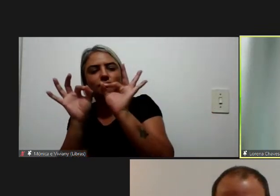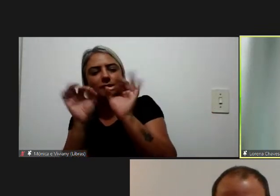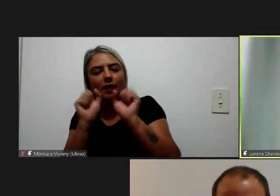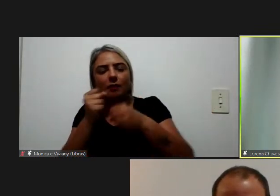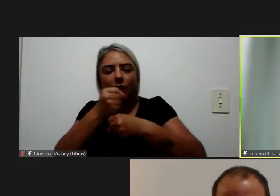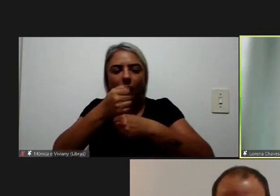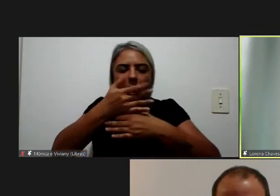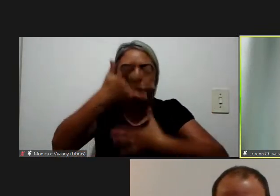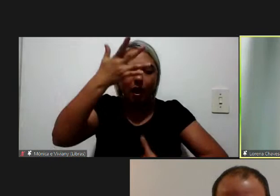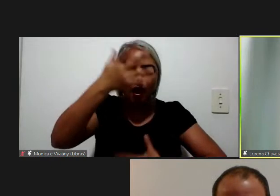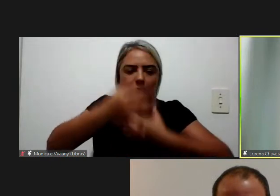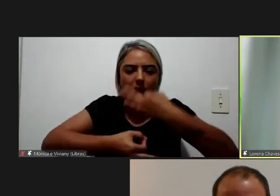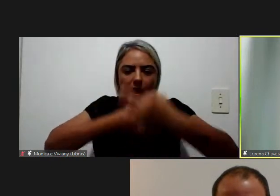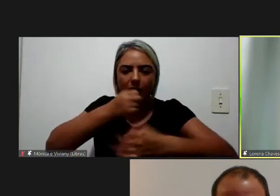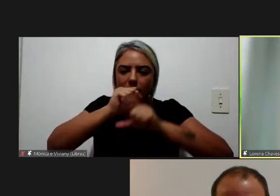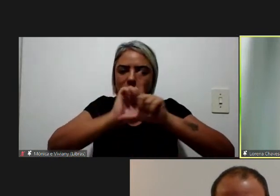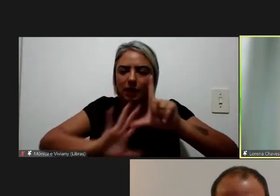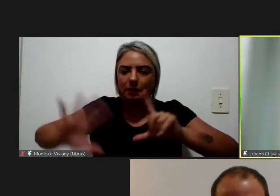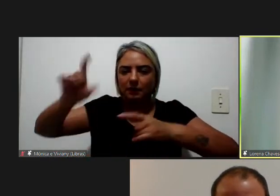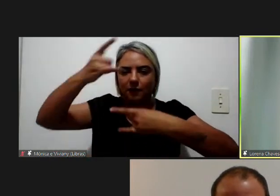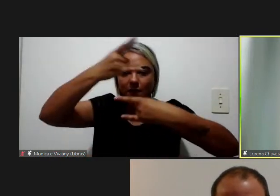could leave your